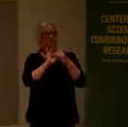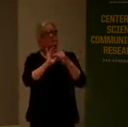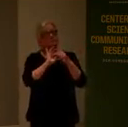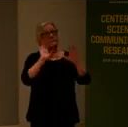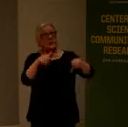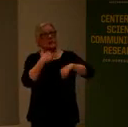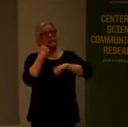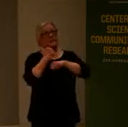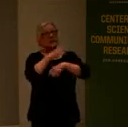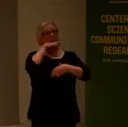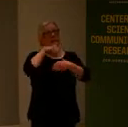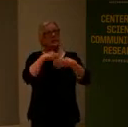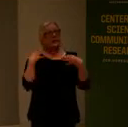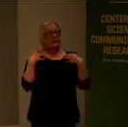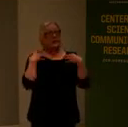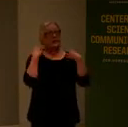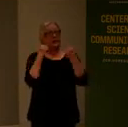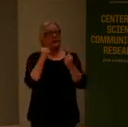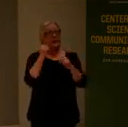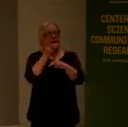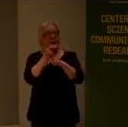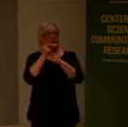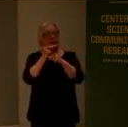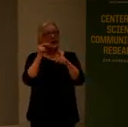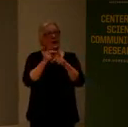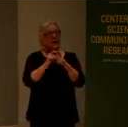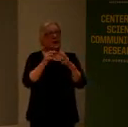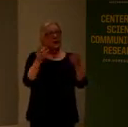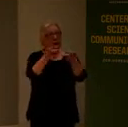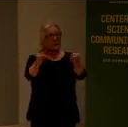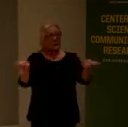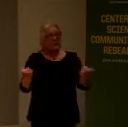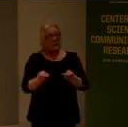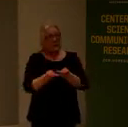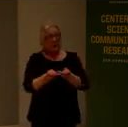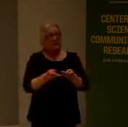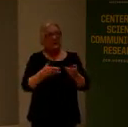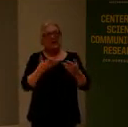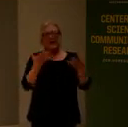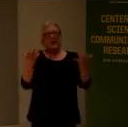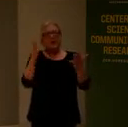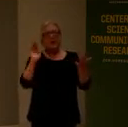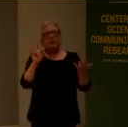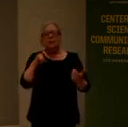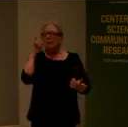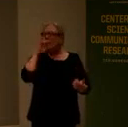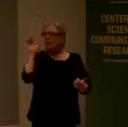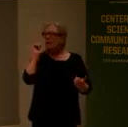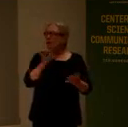within a healthcare facility, and if you, you know, can talk about what you think that would look like.